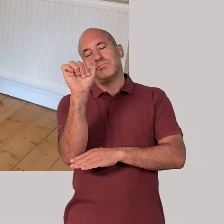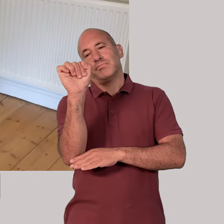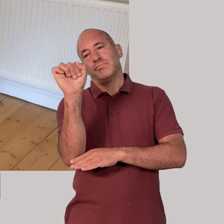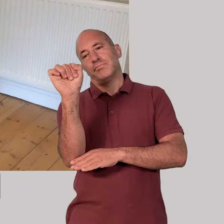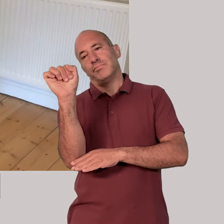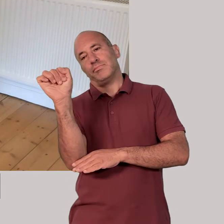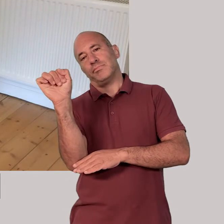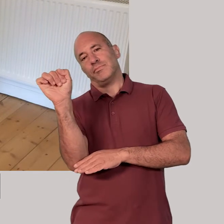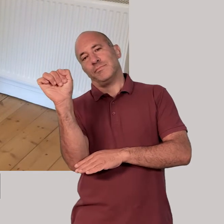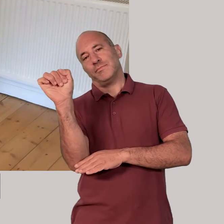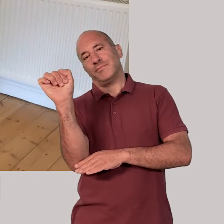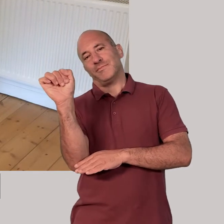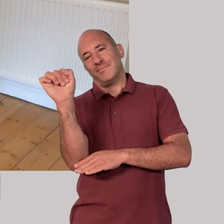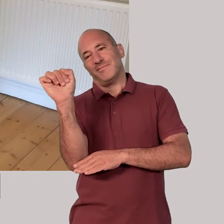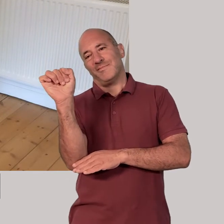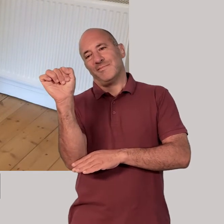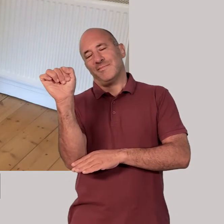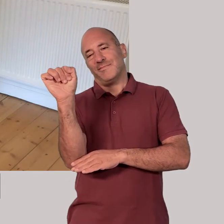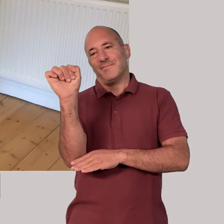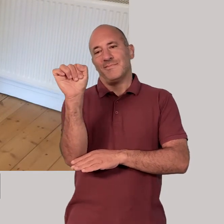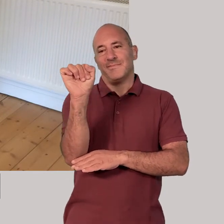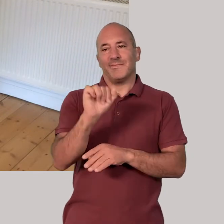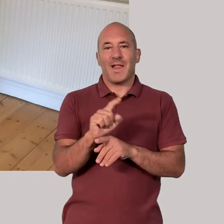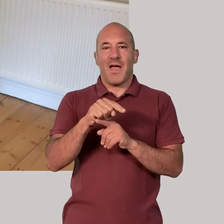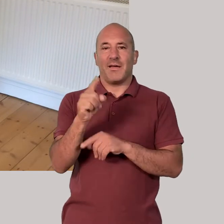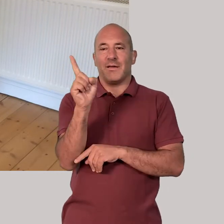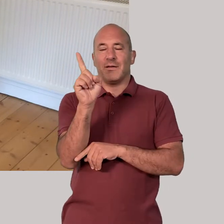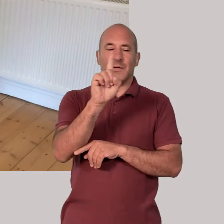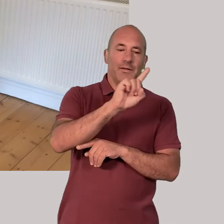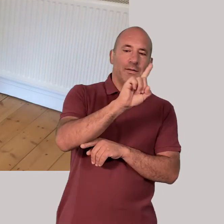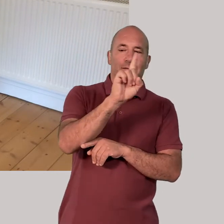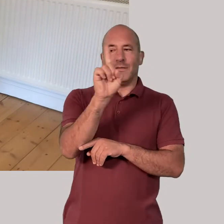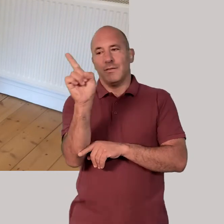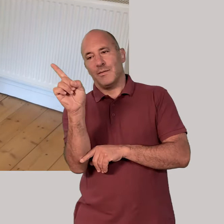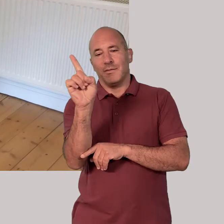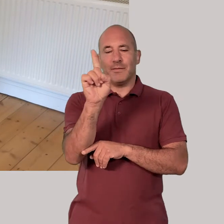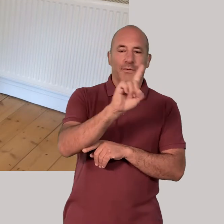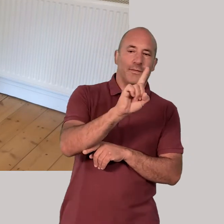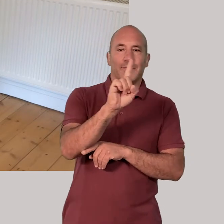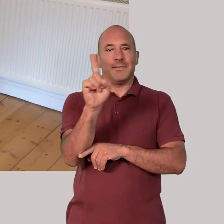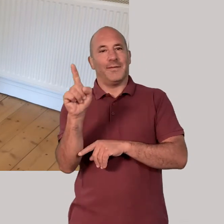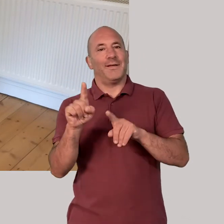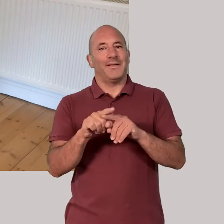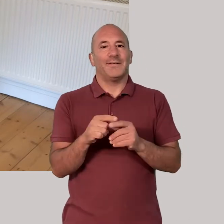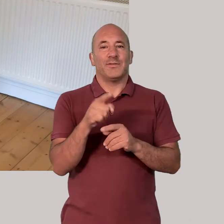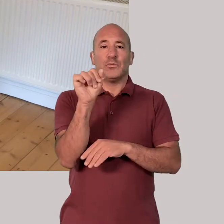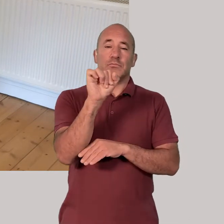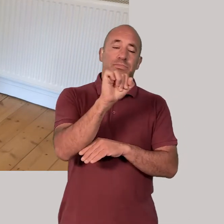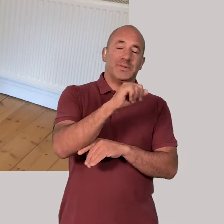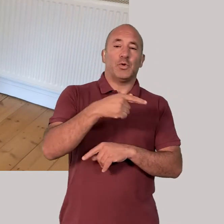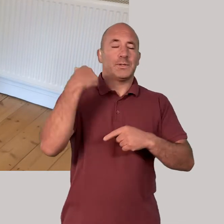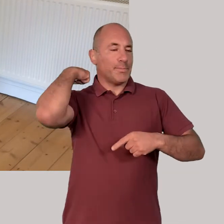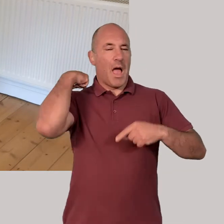And then go over to the other side. It's a little bit like a pendulum. We're letting